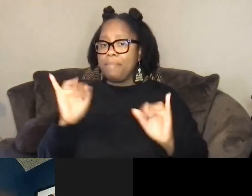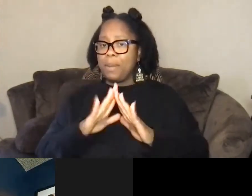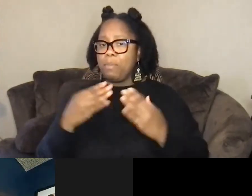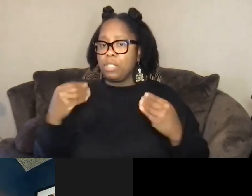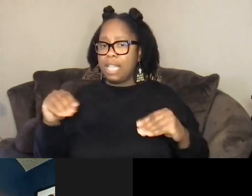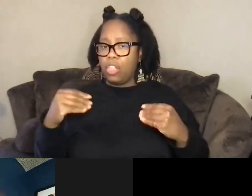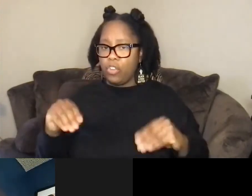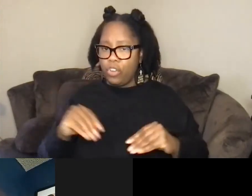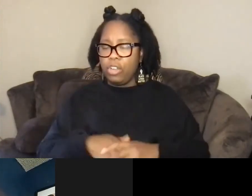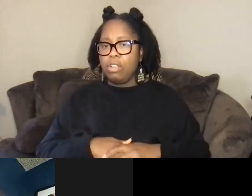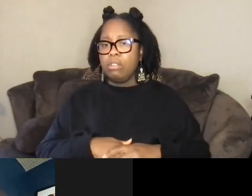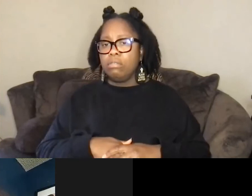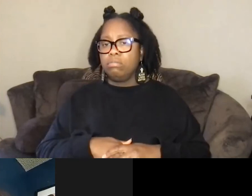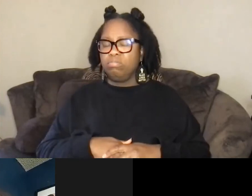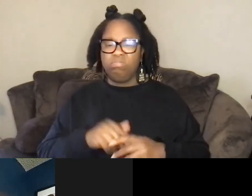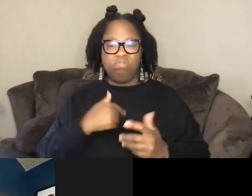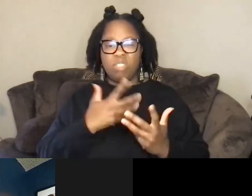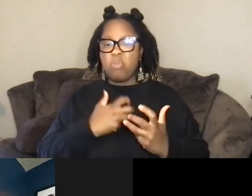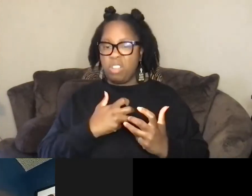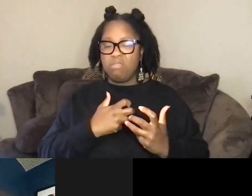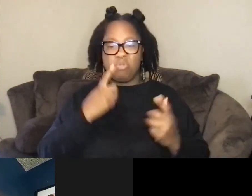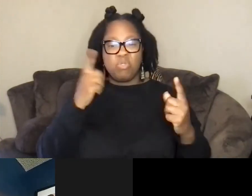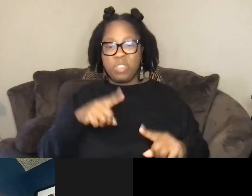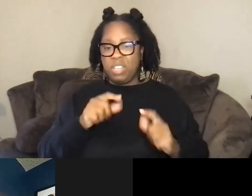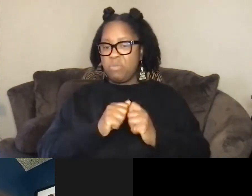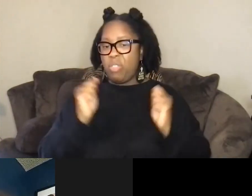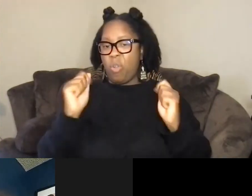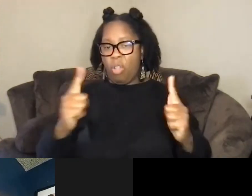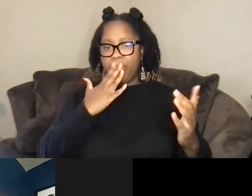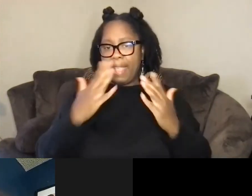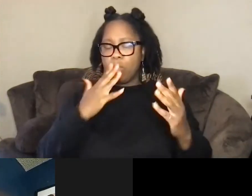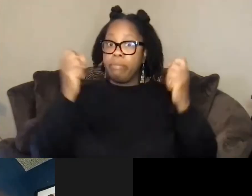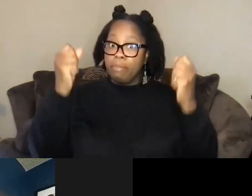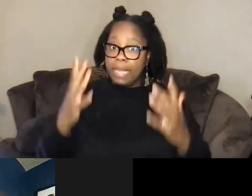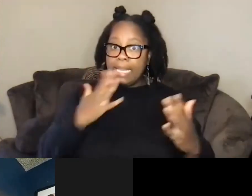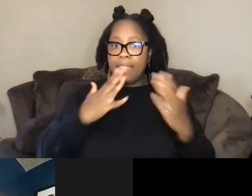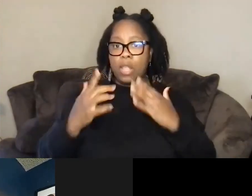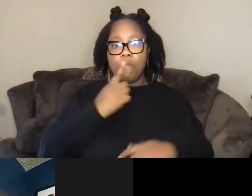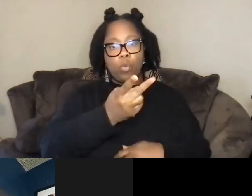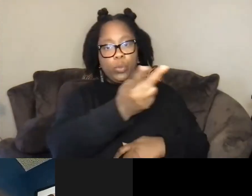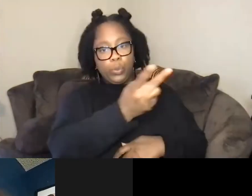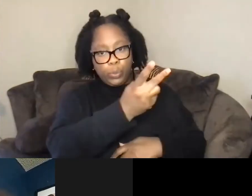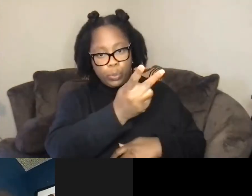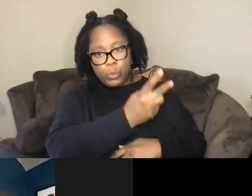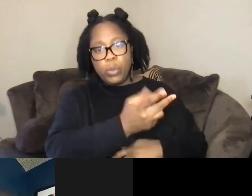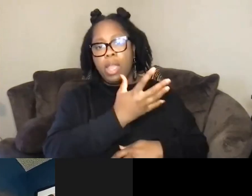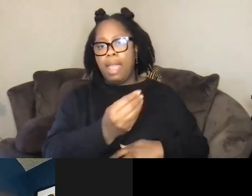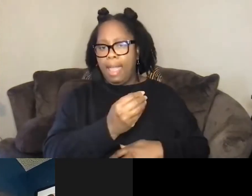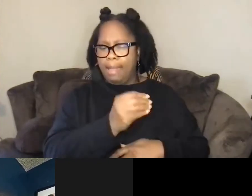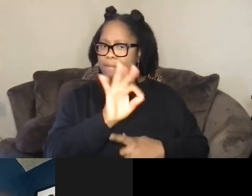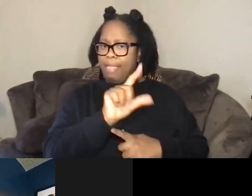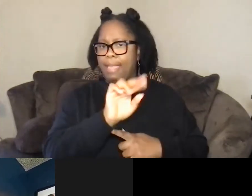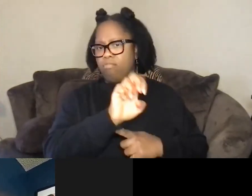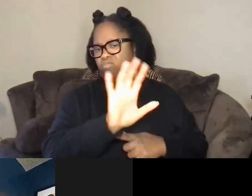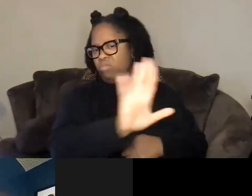And I just want to echo all the thank yous. There's also a flurry of thank yous for the two of you and the work that Flair has done